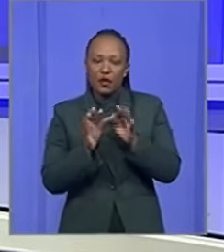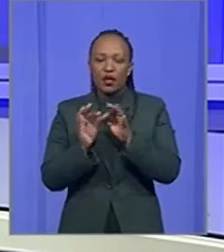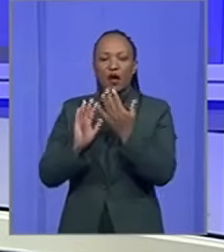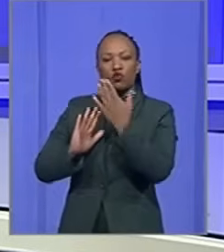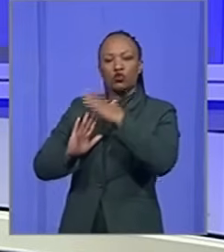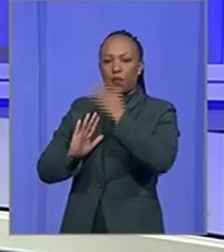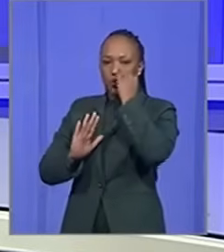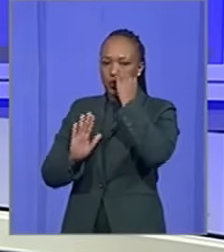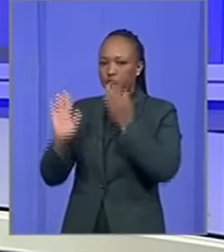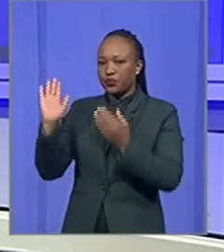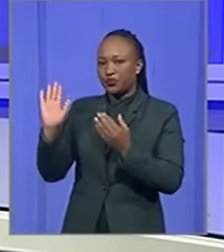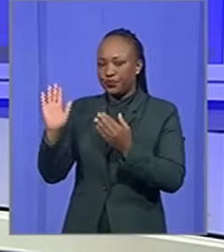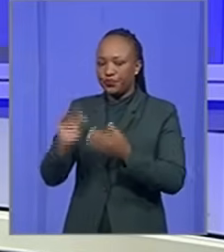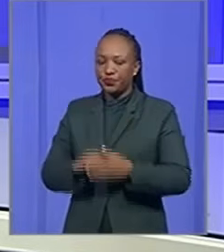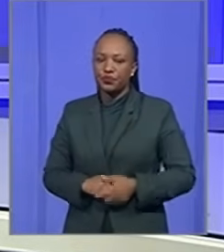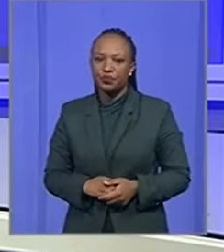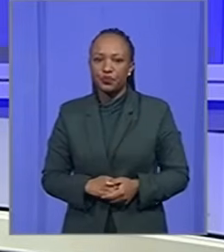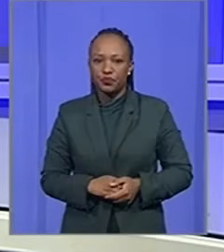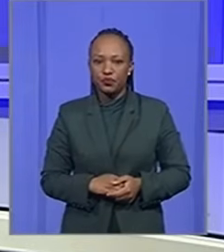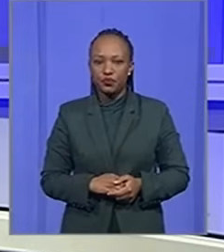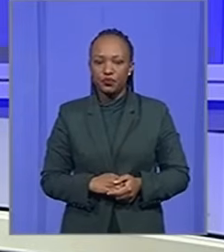tsona.